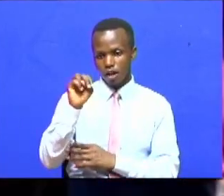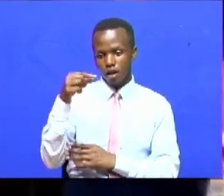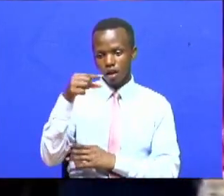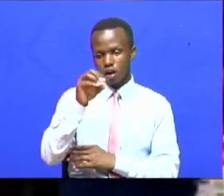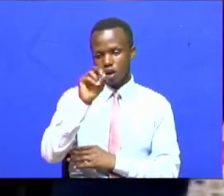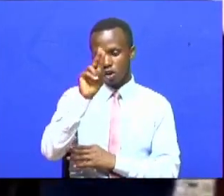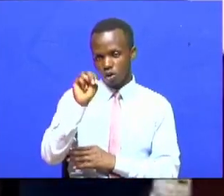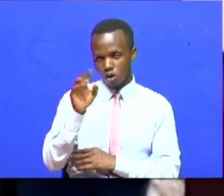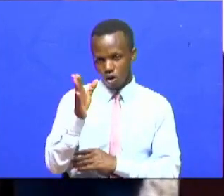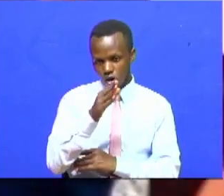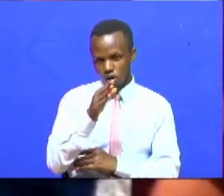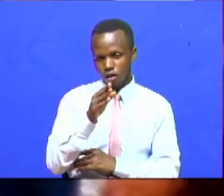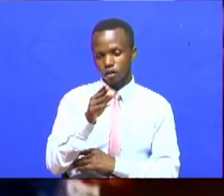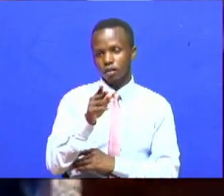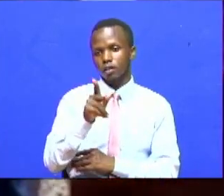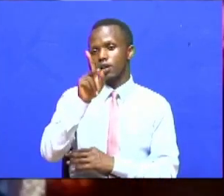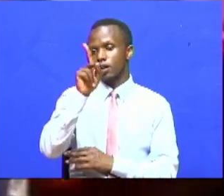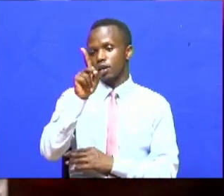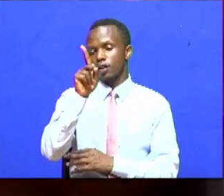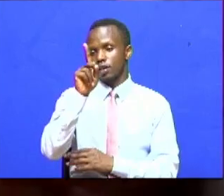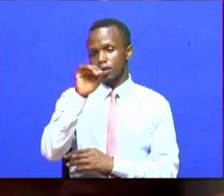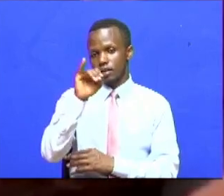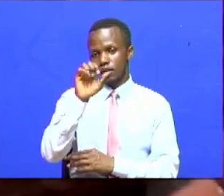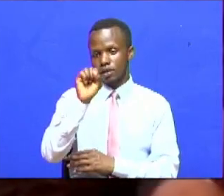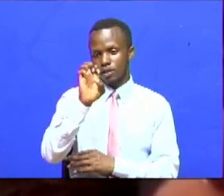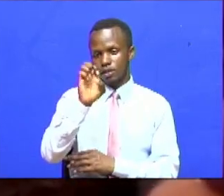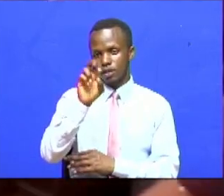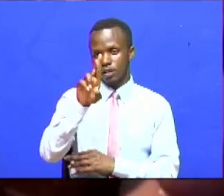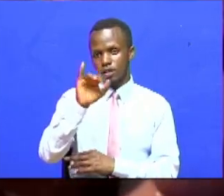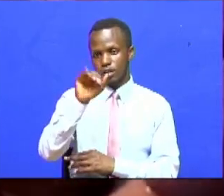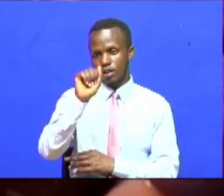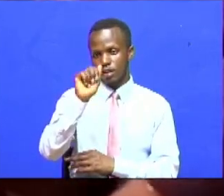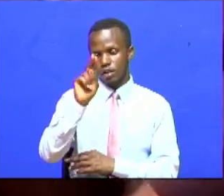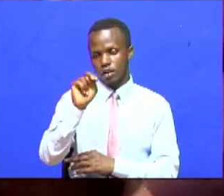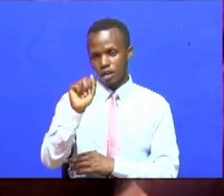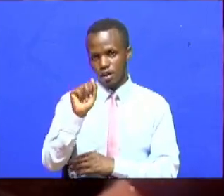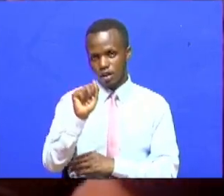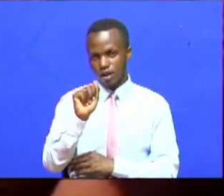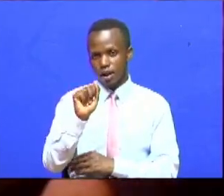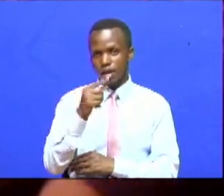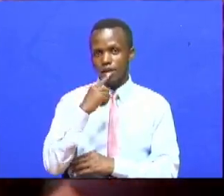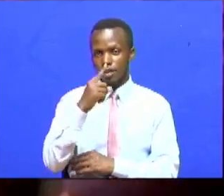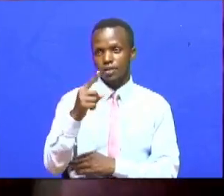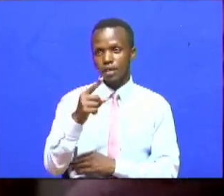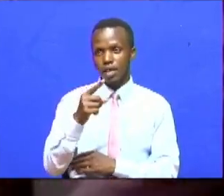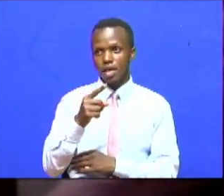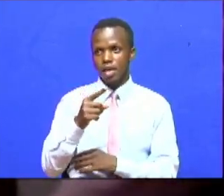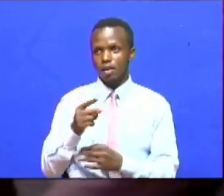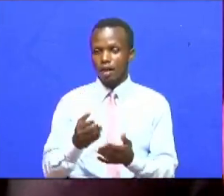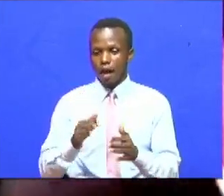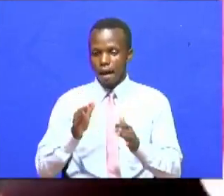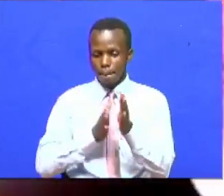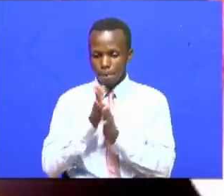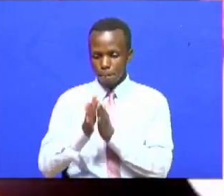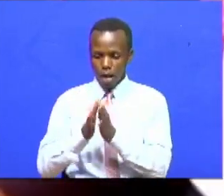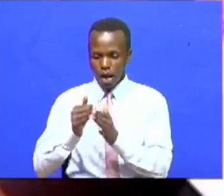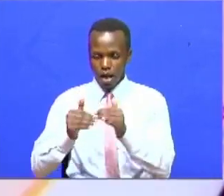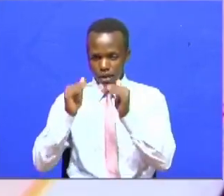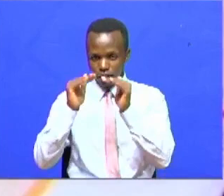Kiserian Ongata Rongai commuter rail. He noted that the rail will reduce the cost of transport within the city by